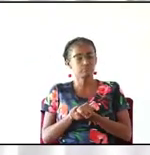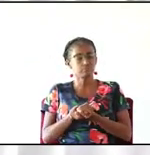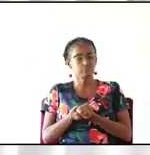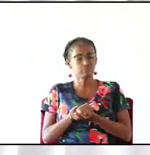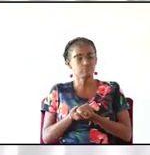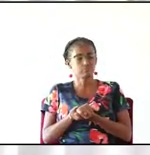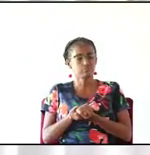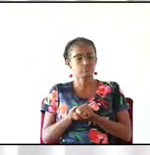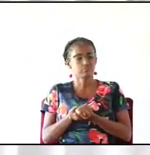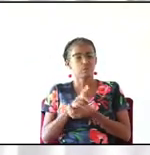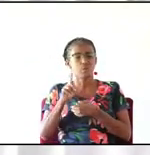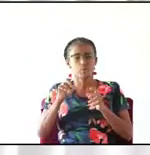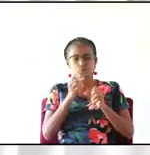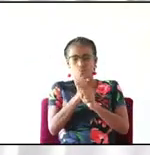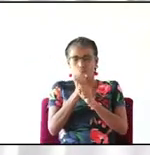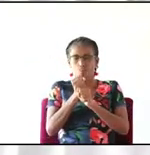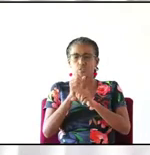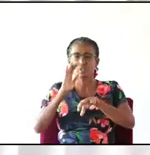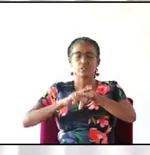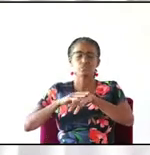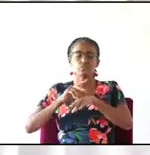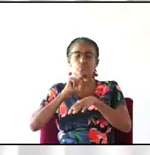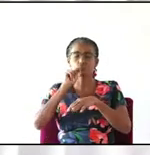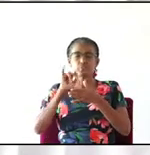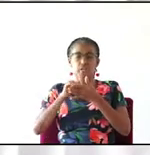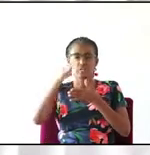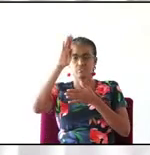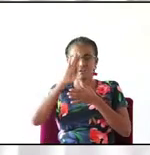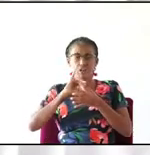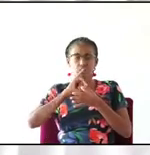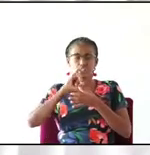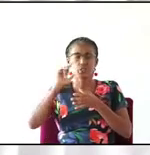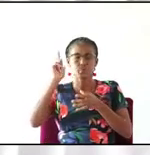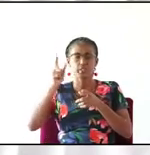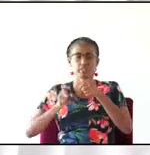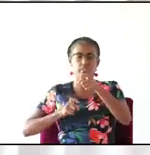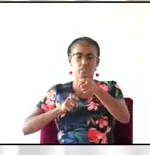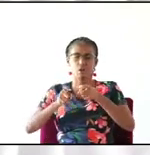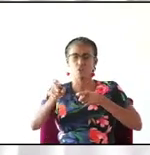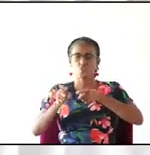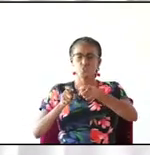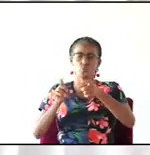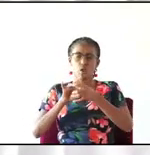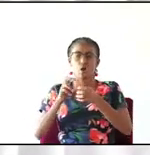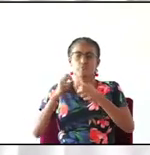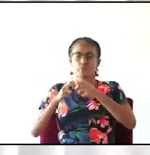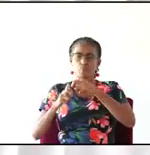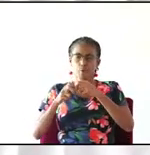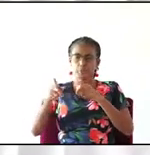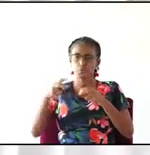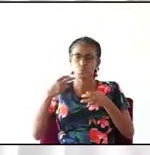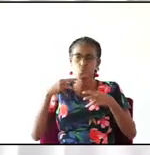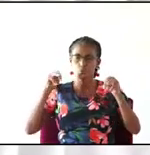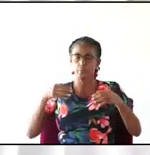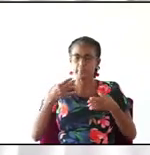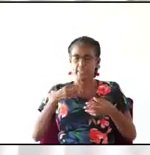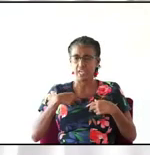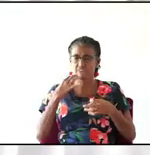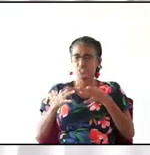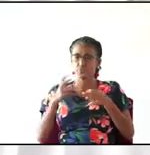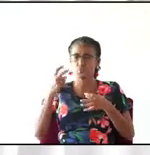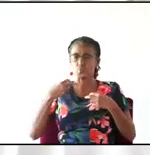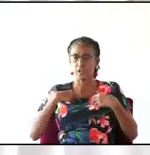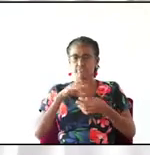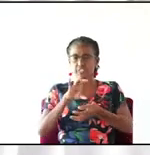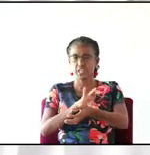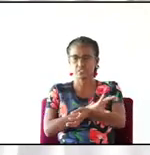you'll hang on to that truth and that faith that he's God and that he's in control, and that ultimately he's the one who heals all